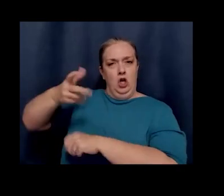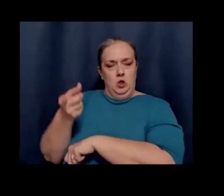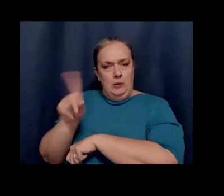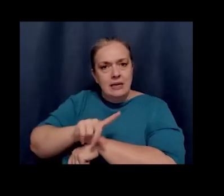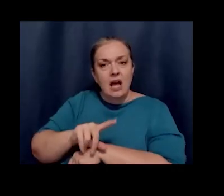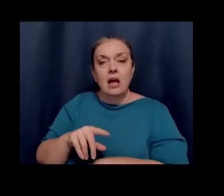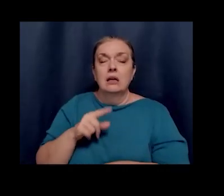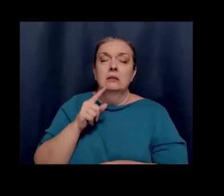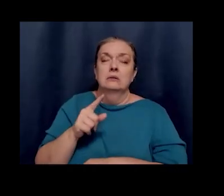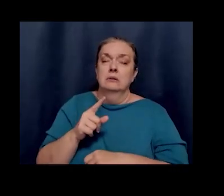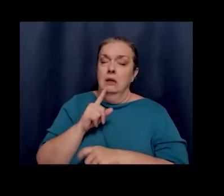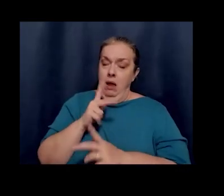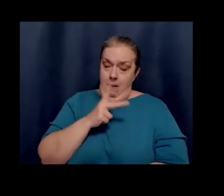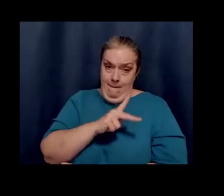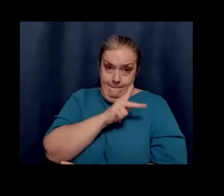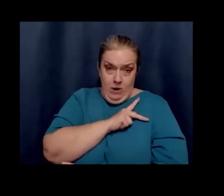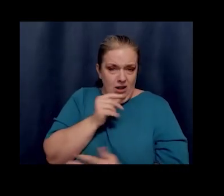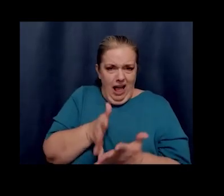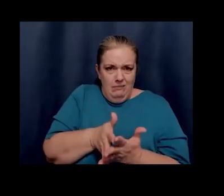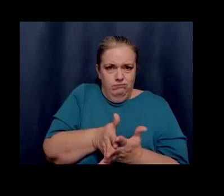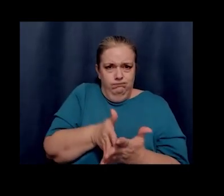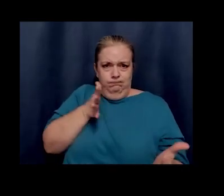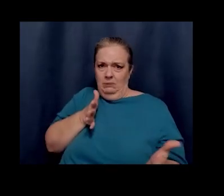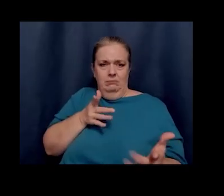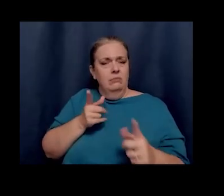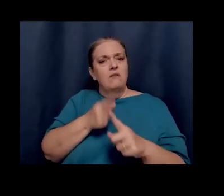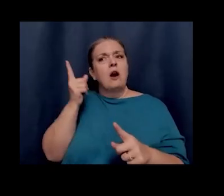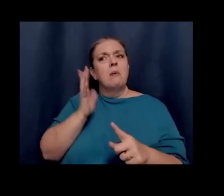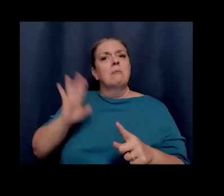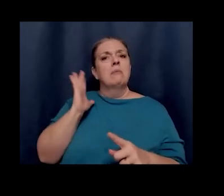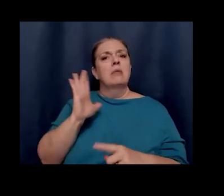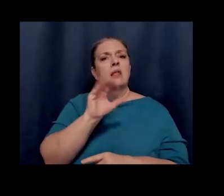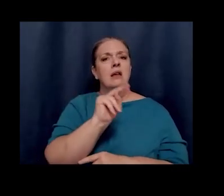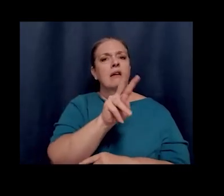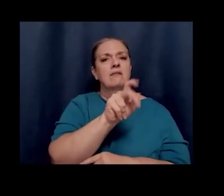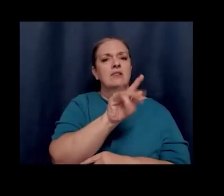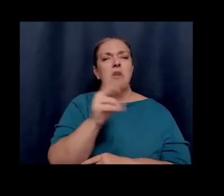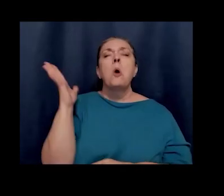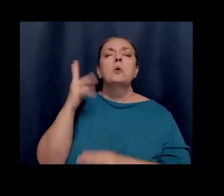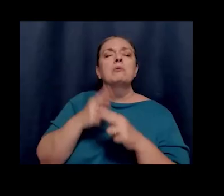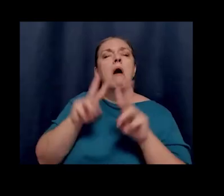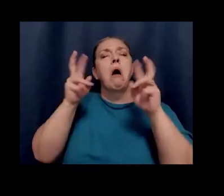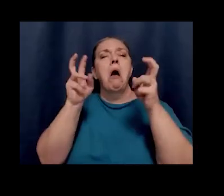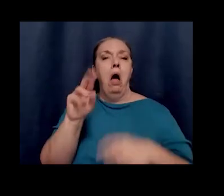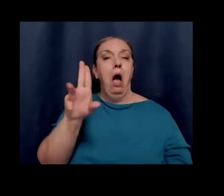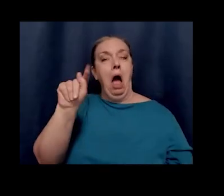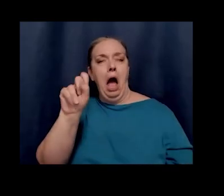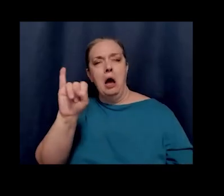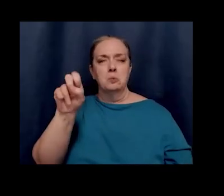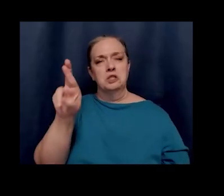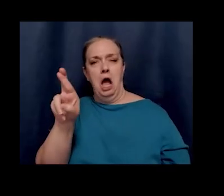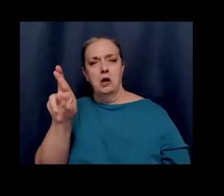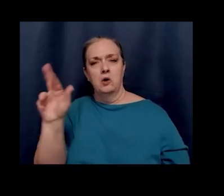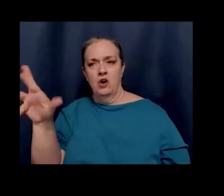break with traditional artistic convention. We used to call this outsider art, but it's really insider